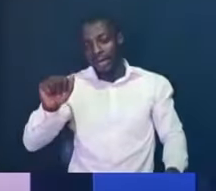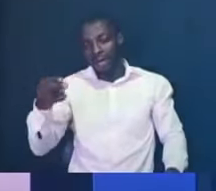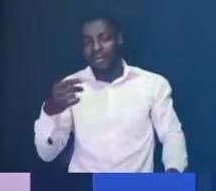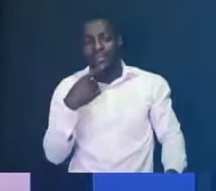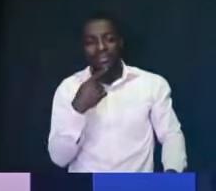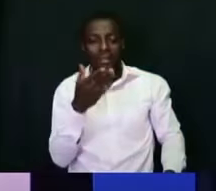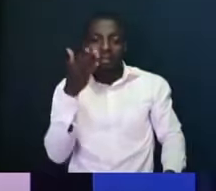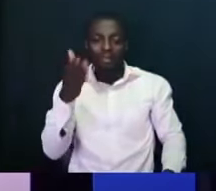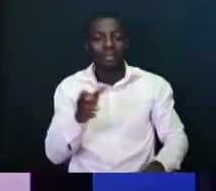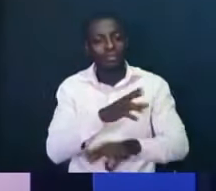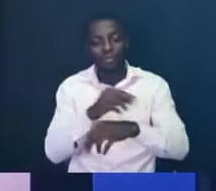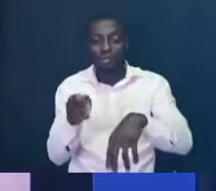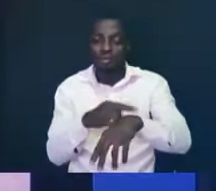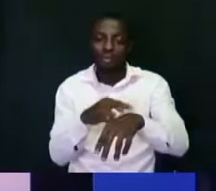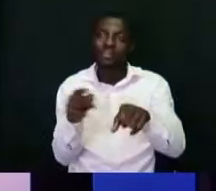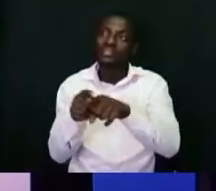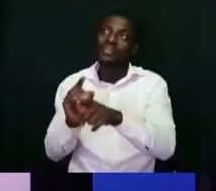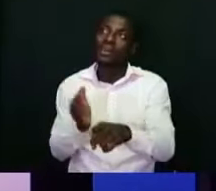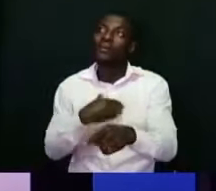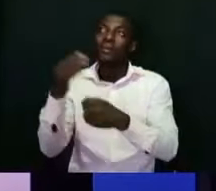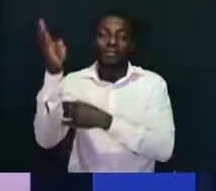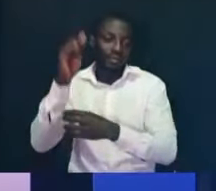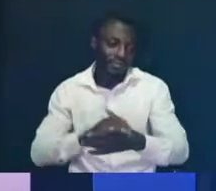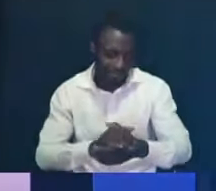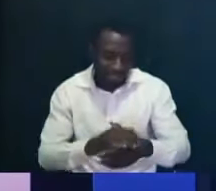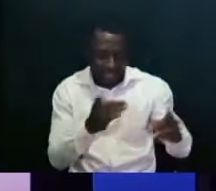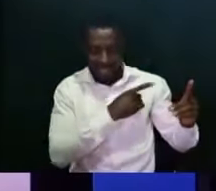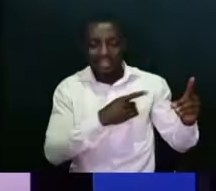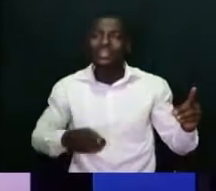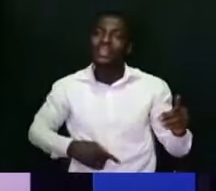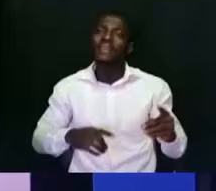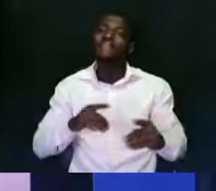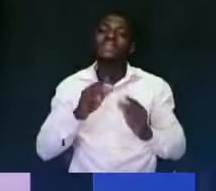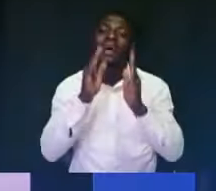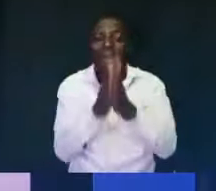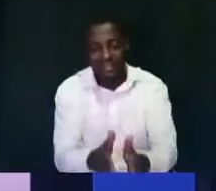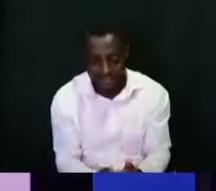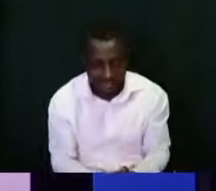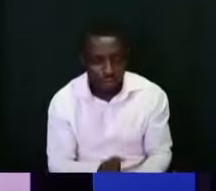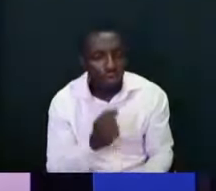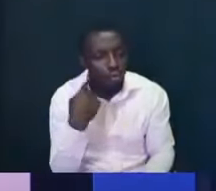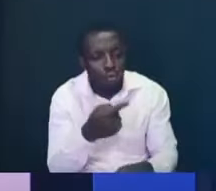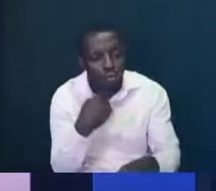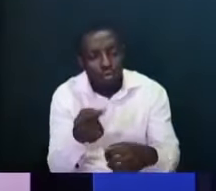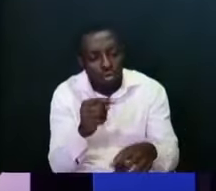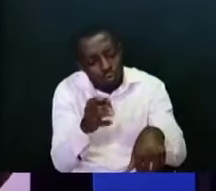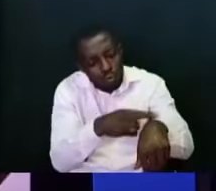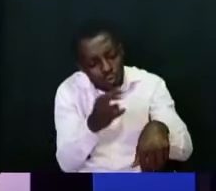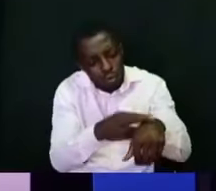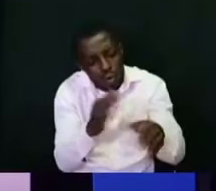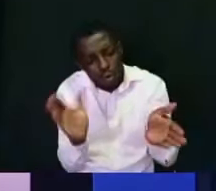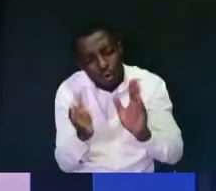Hannah says, obutai be any hose. And David is asking, for who is God besides? prophesies the Lord. And